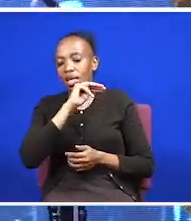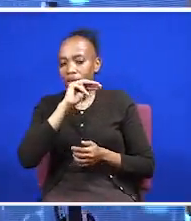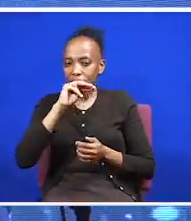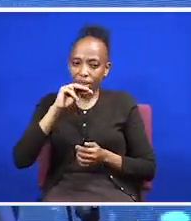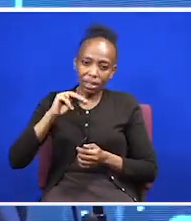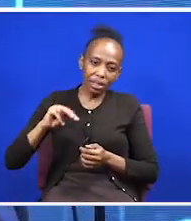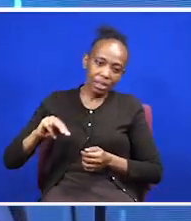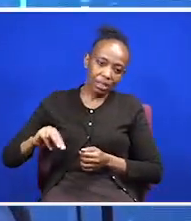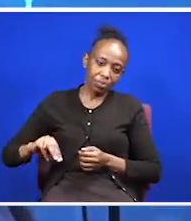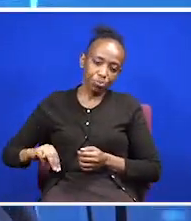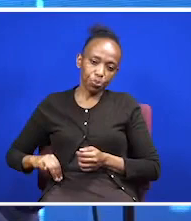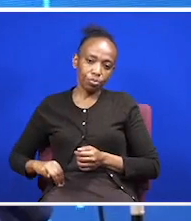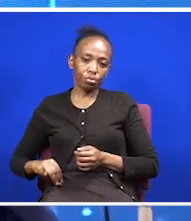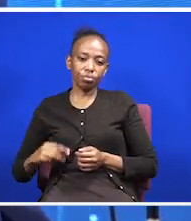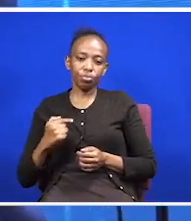Masia